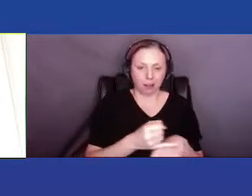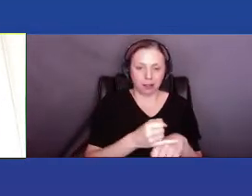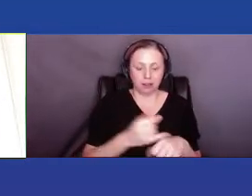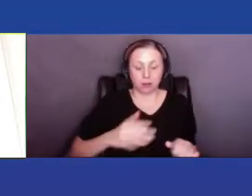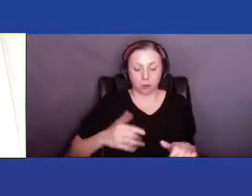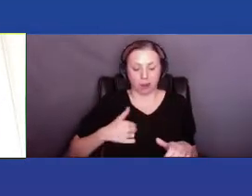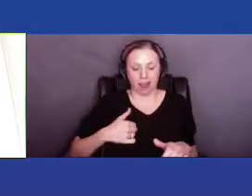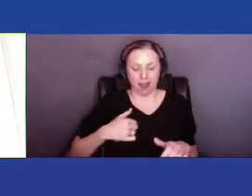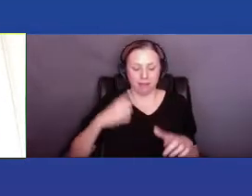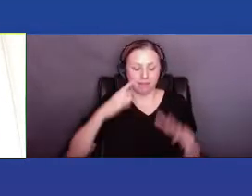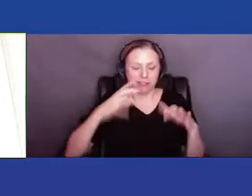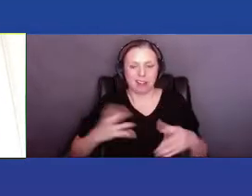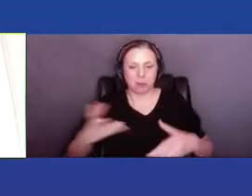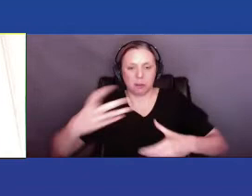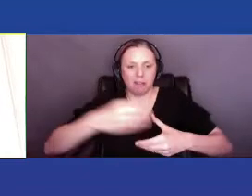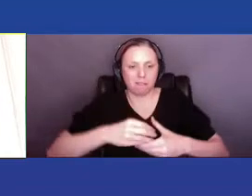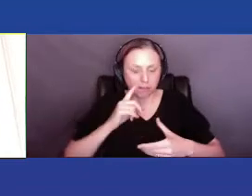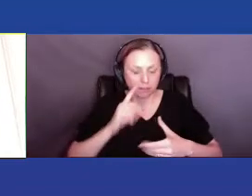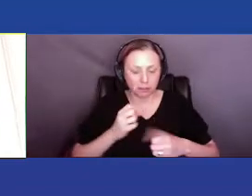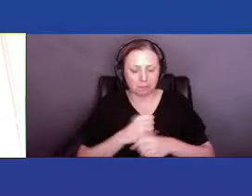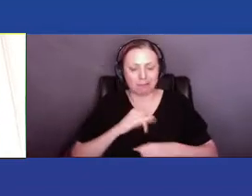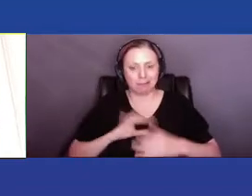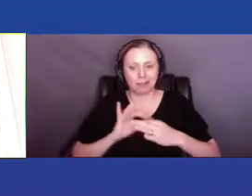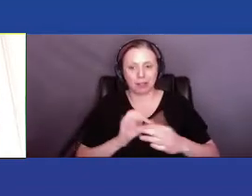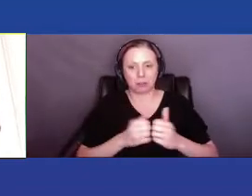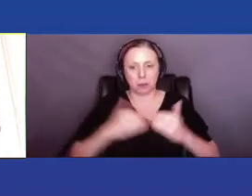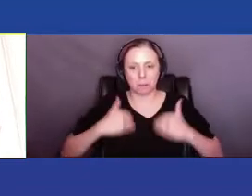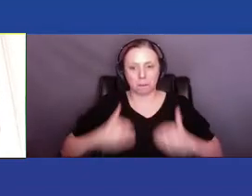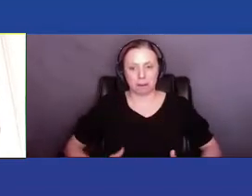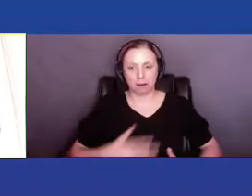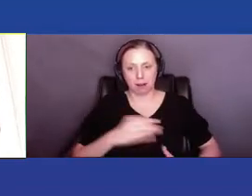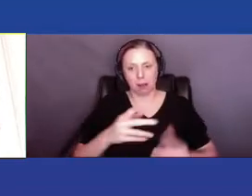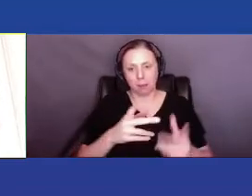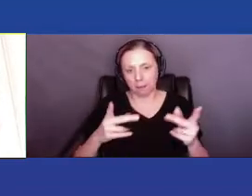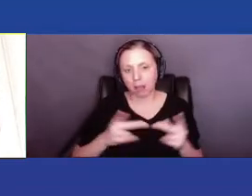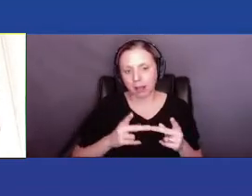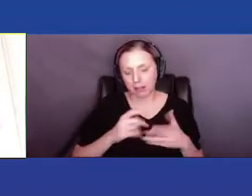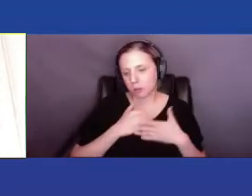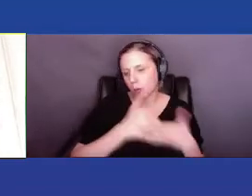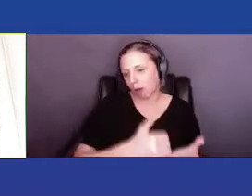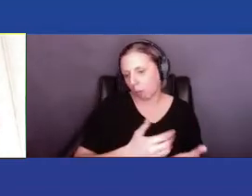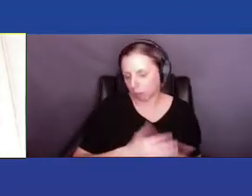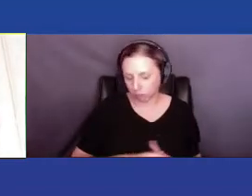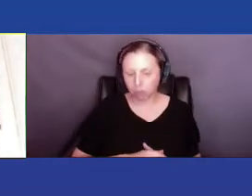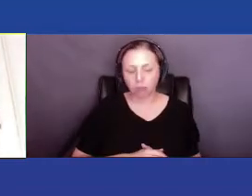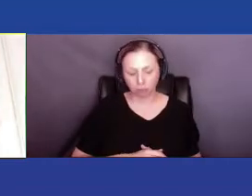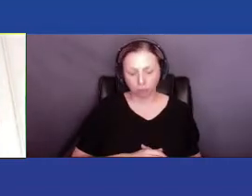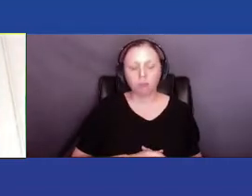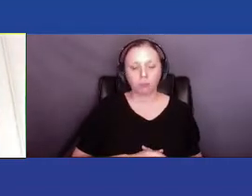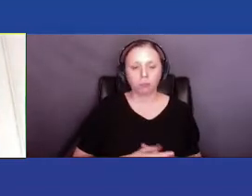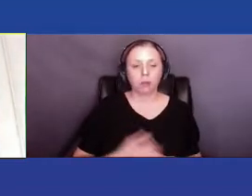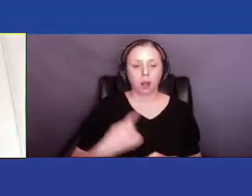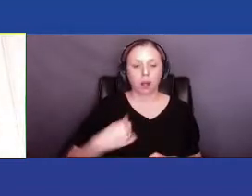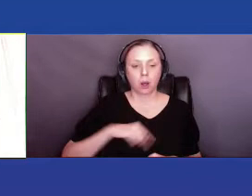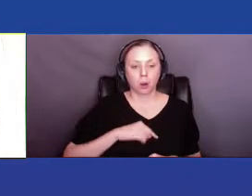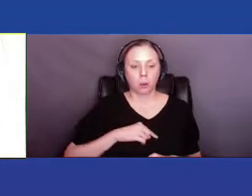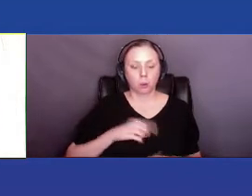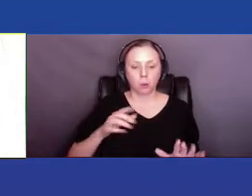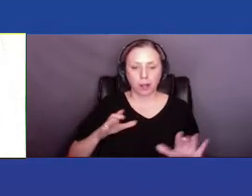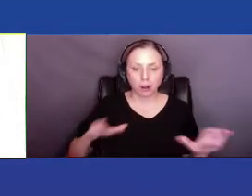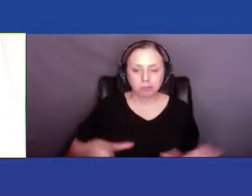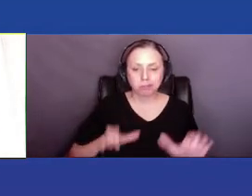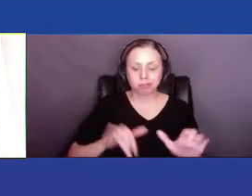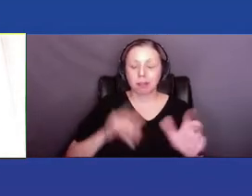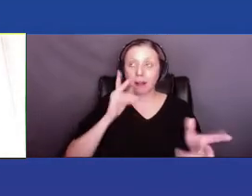making those connections in the body and with the place. So we're animating this vision, activating a call